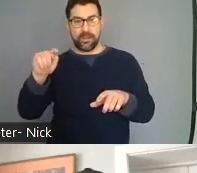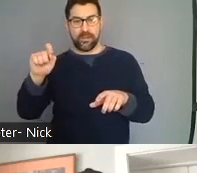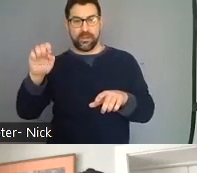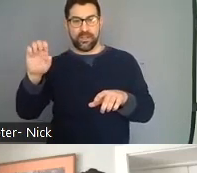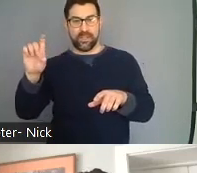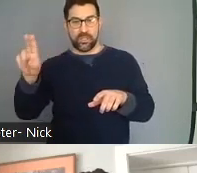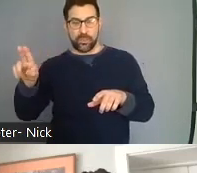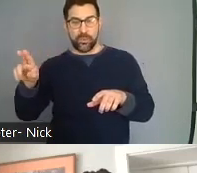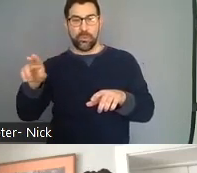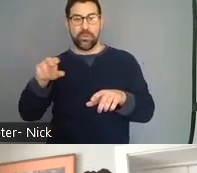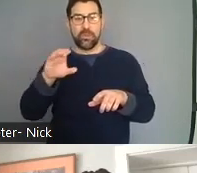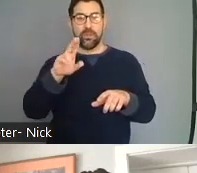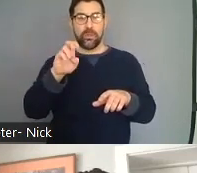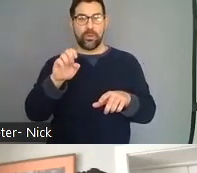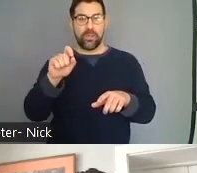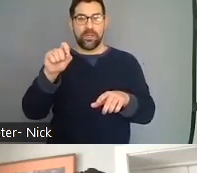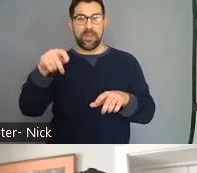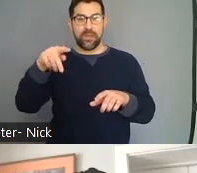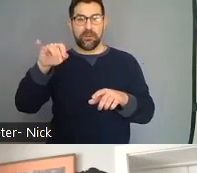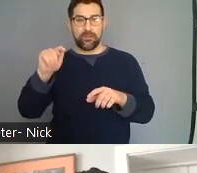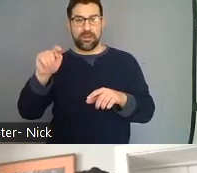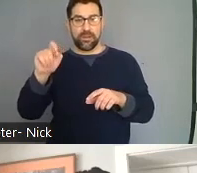q.pitt.edu. That's